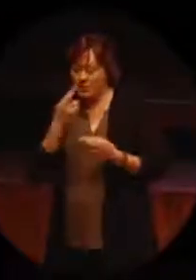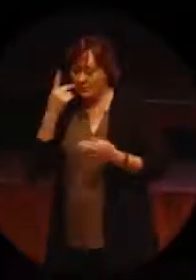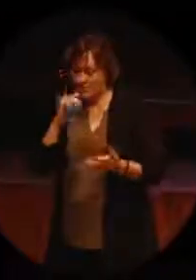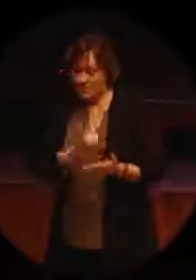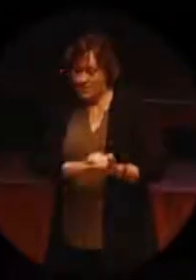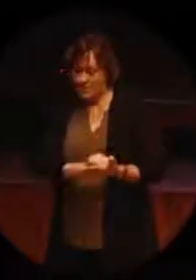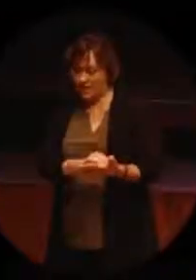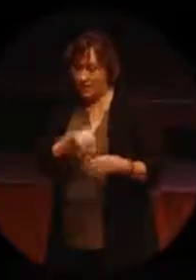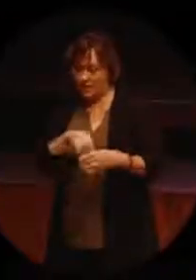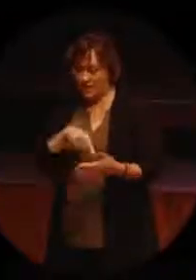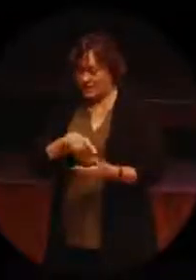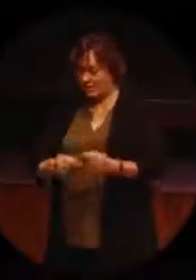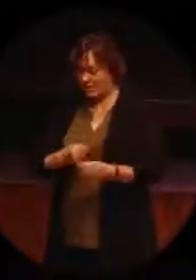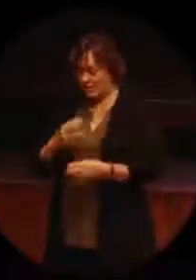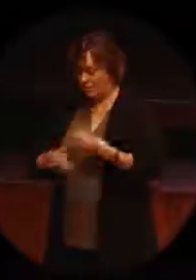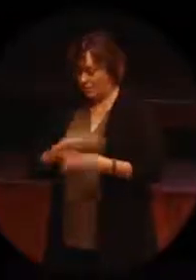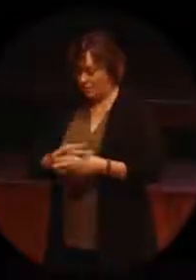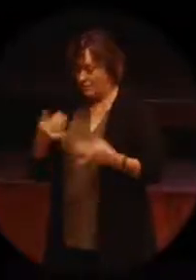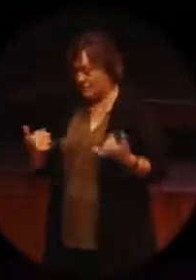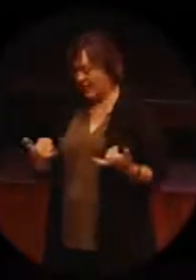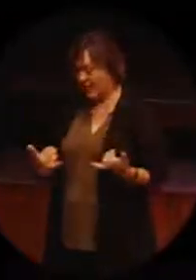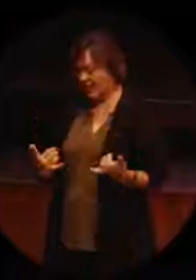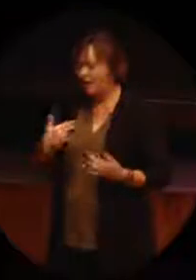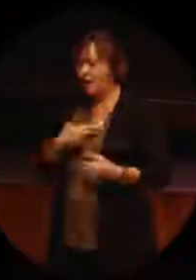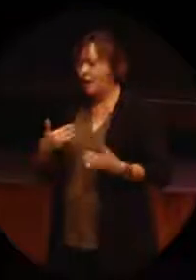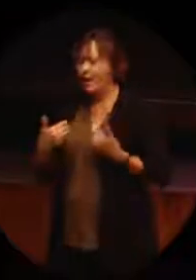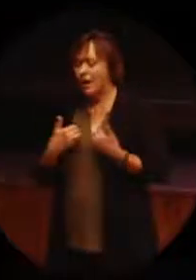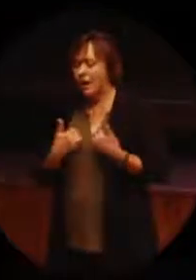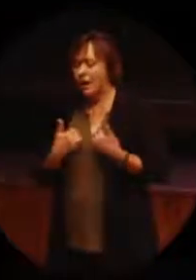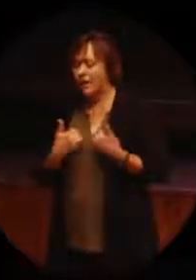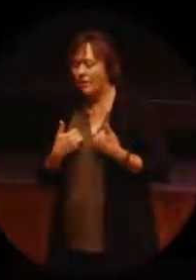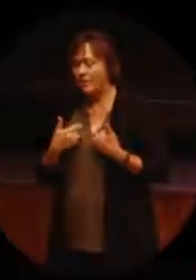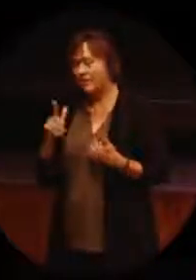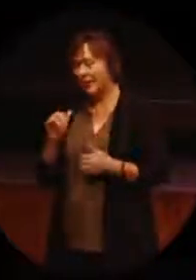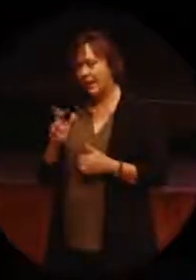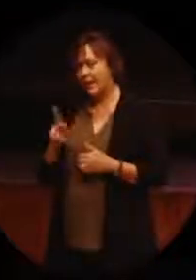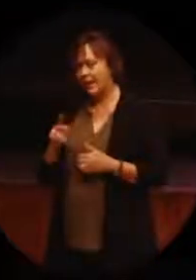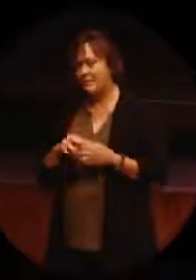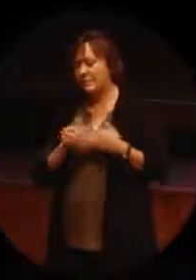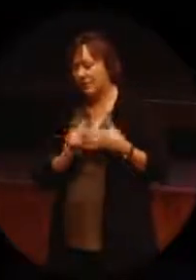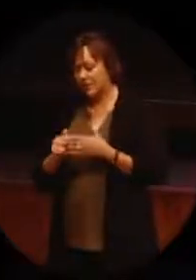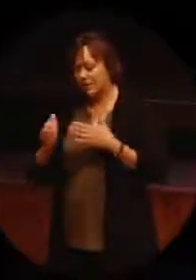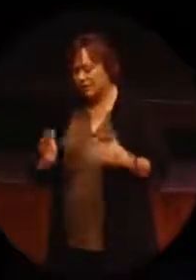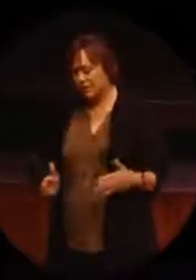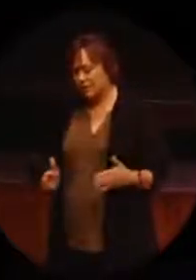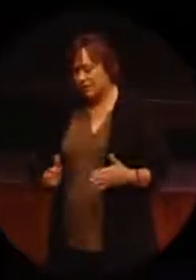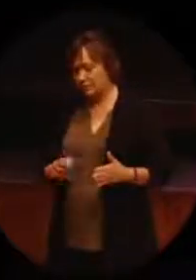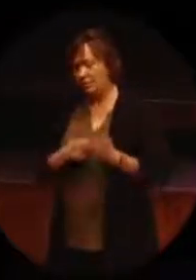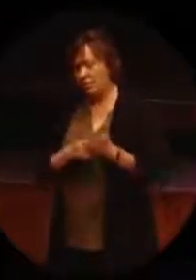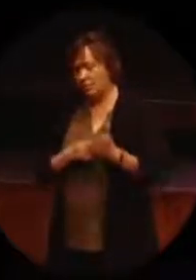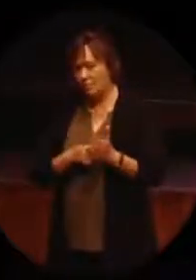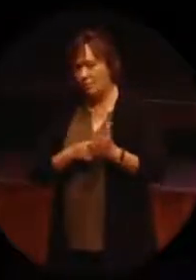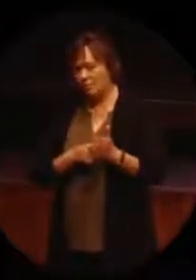Part of the reason for that is in this world today, we have a lack of